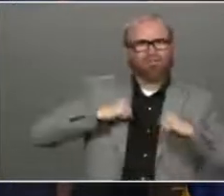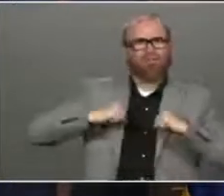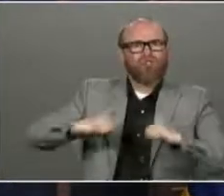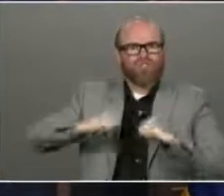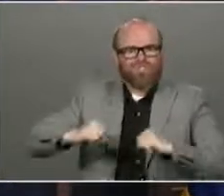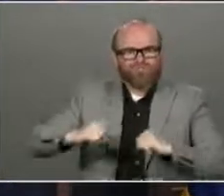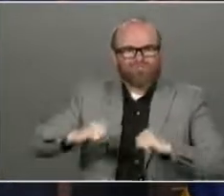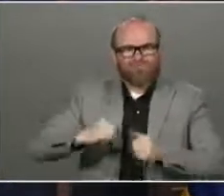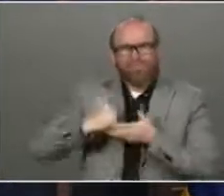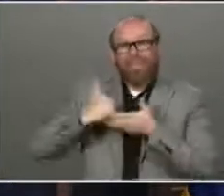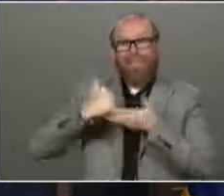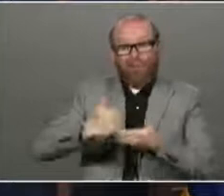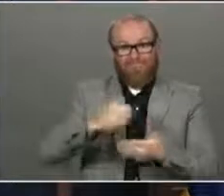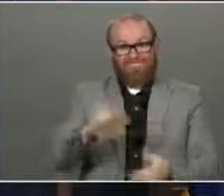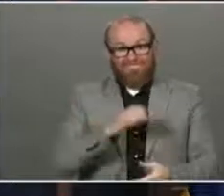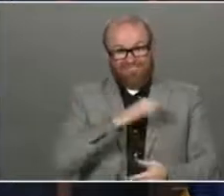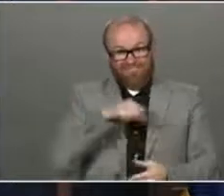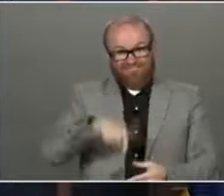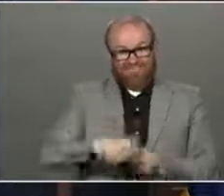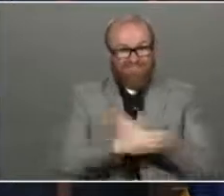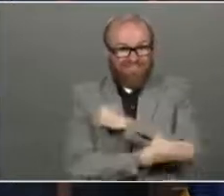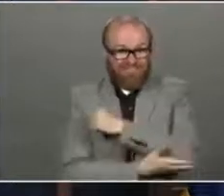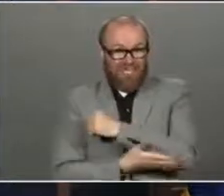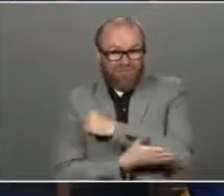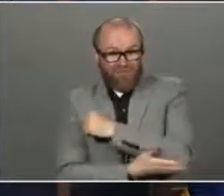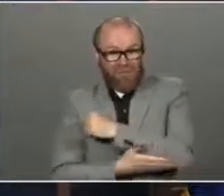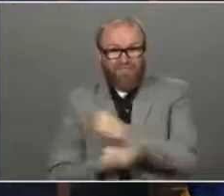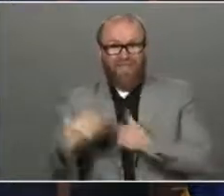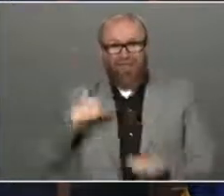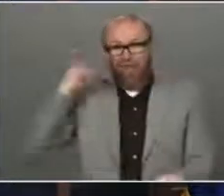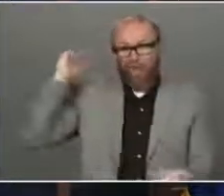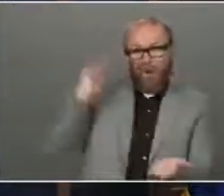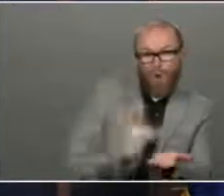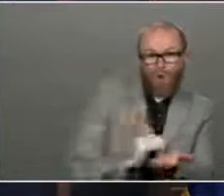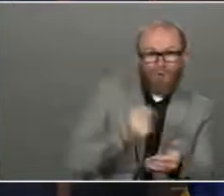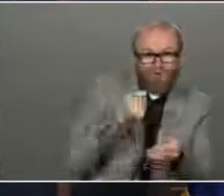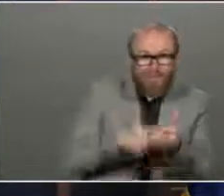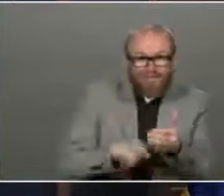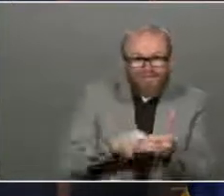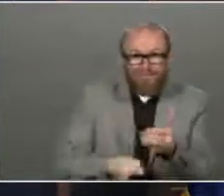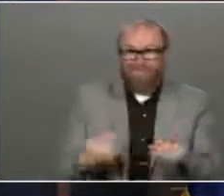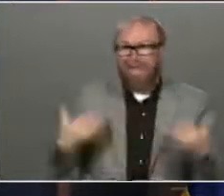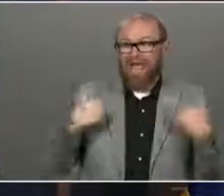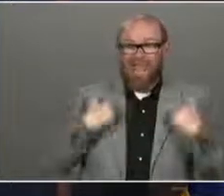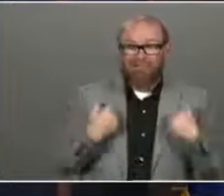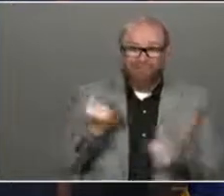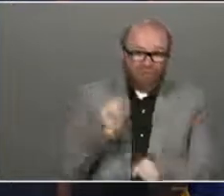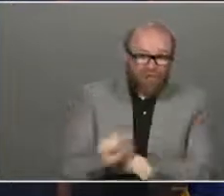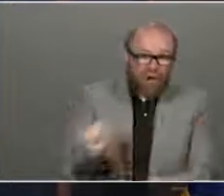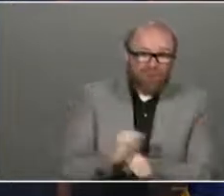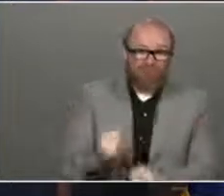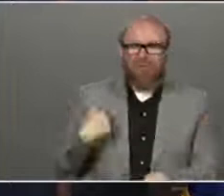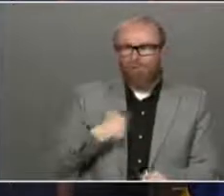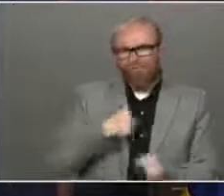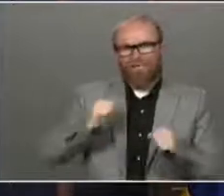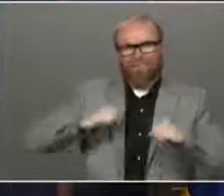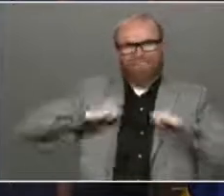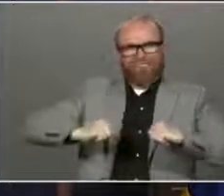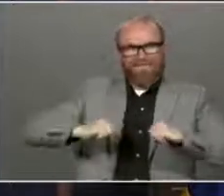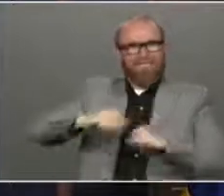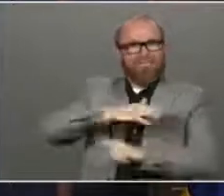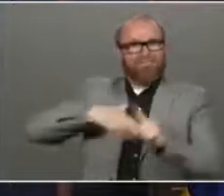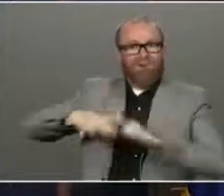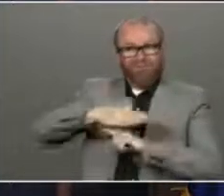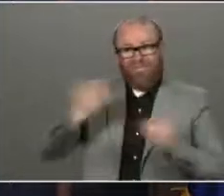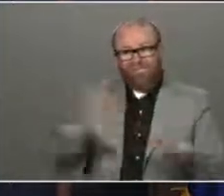helps the citizens of this country to have lower prices and to have jobs. And we can protect the environment here better